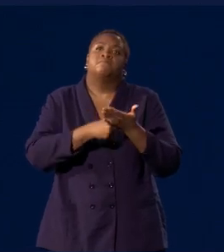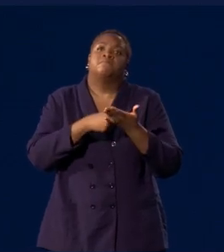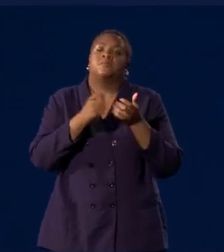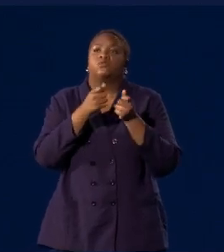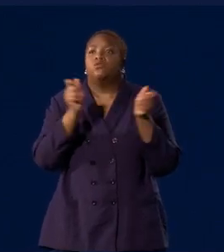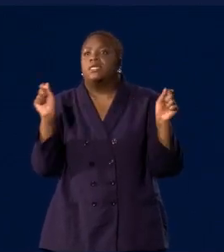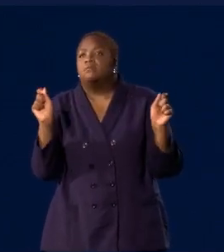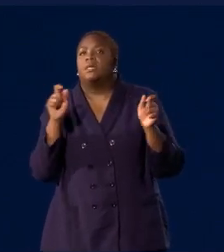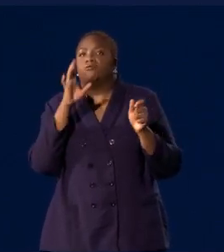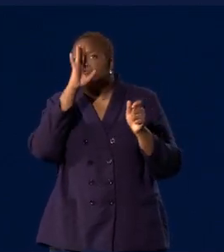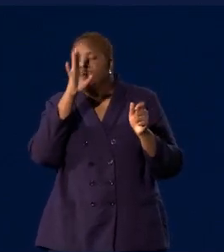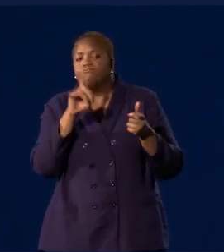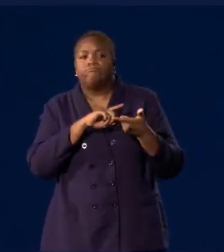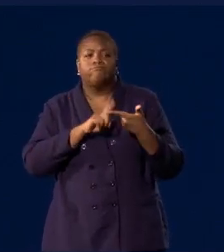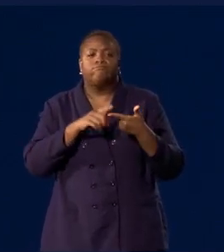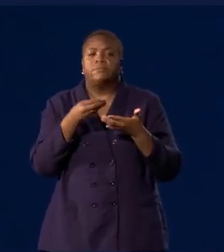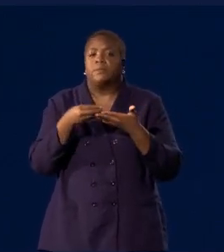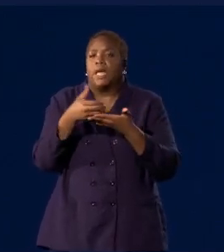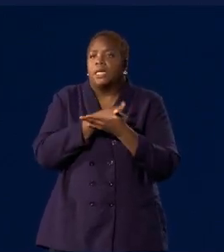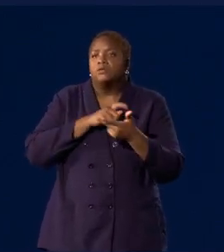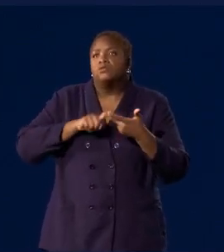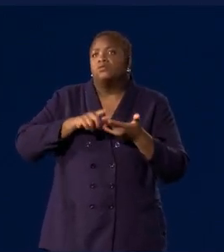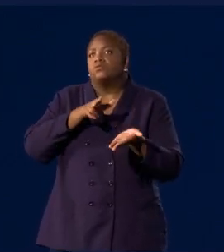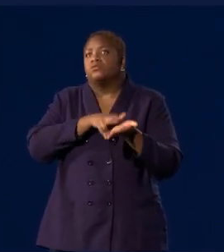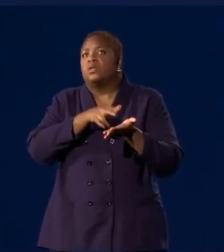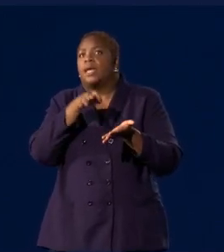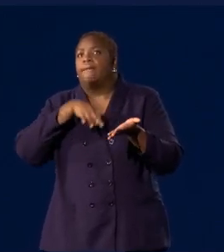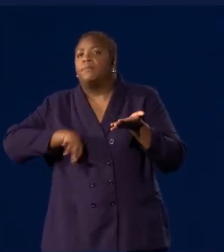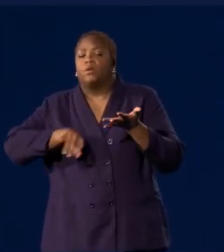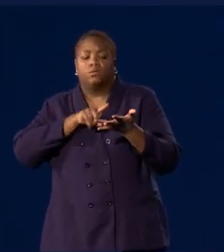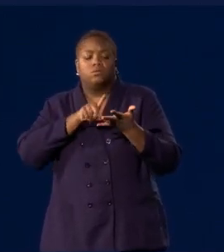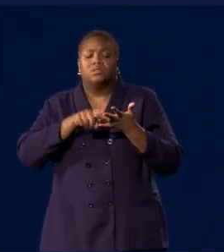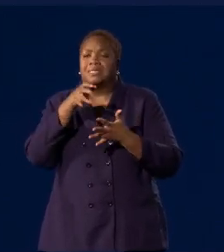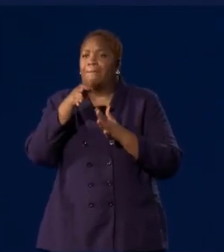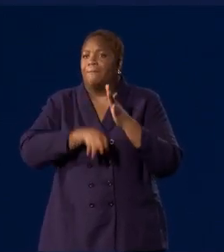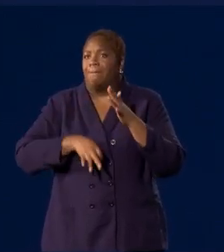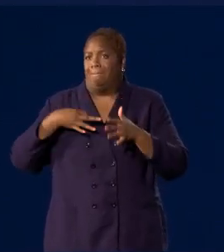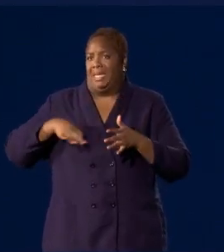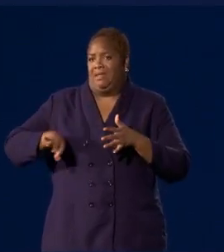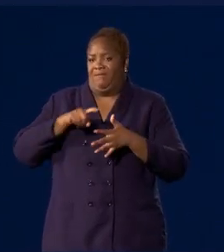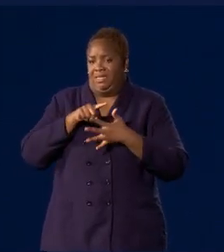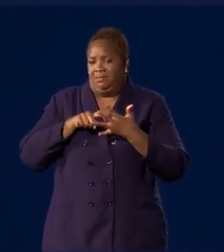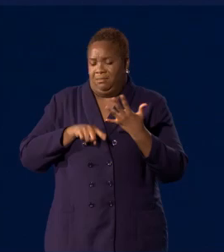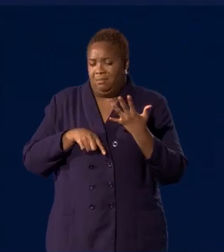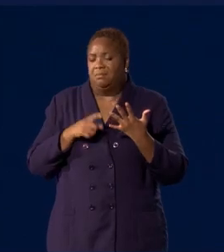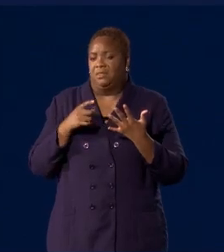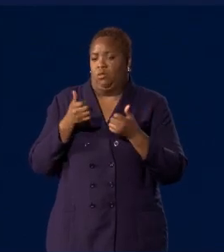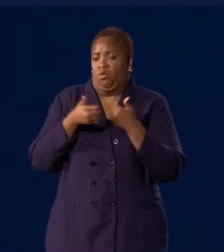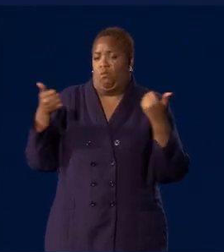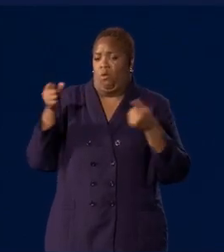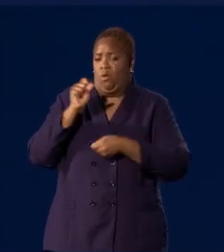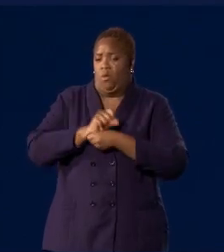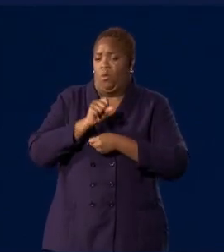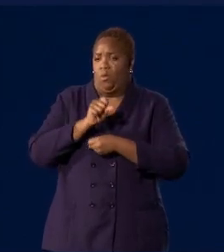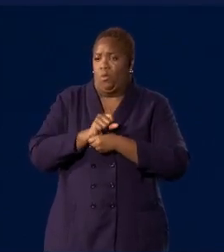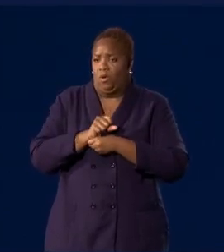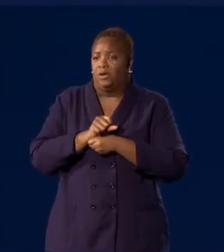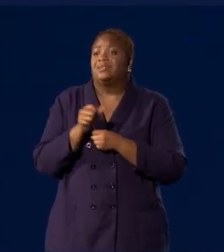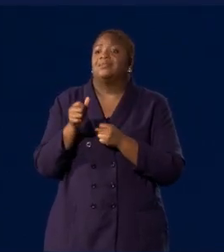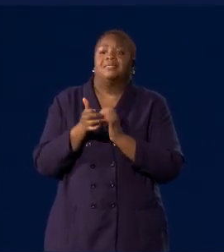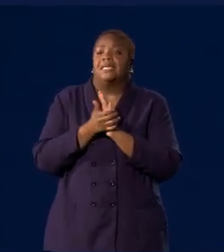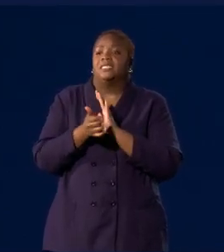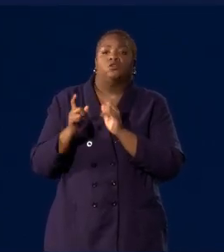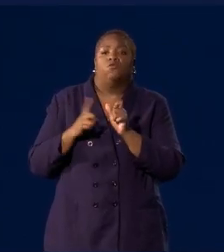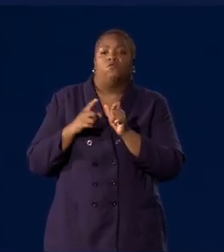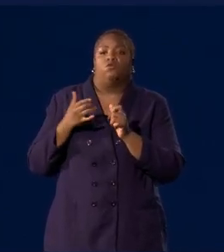transparency, wages, signing bonuses, benefits of all sorts, remote work, and the skills first hiring